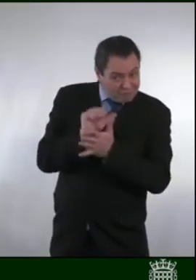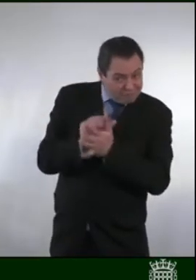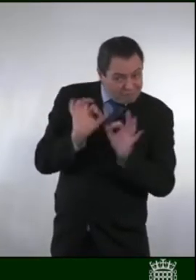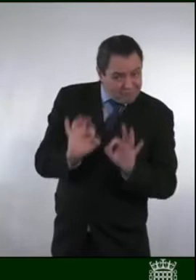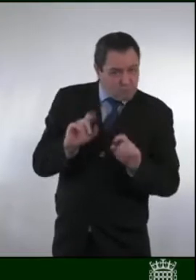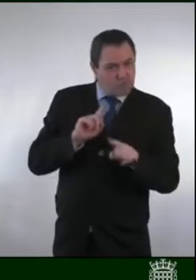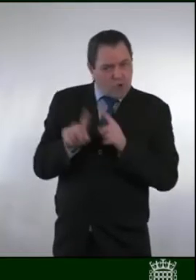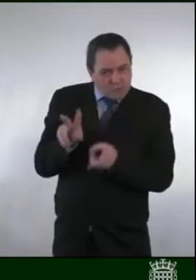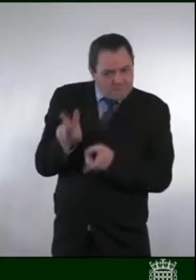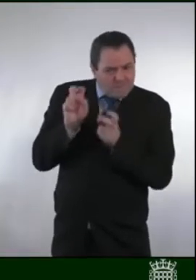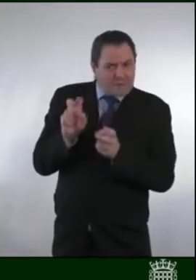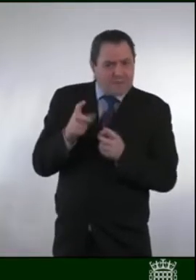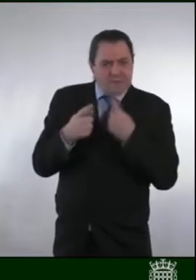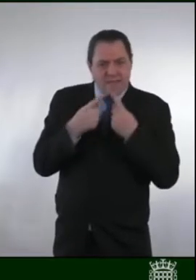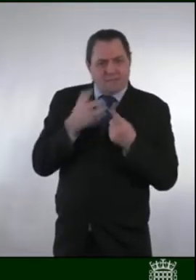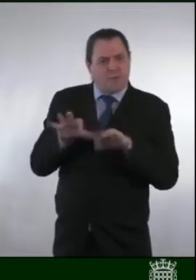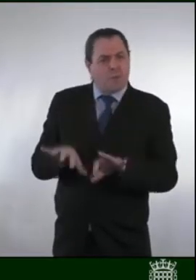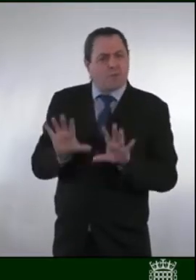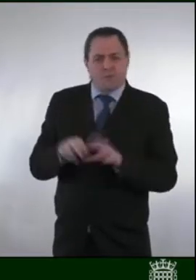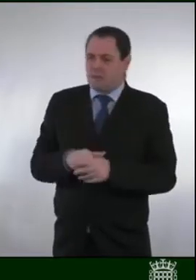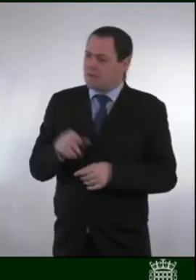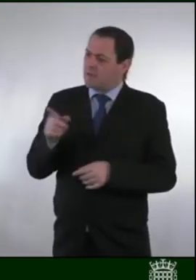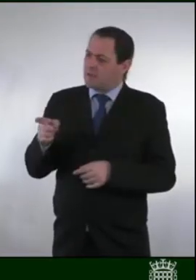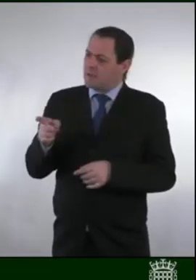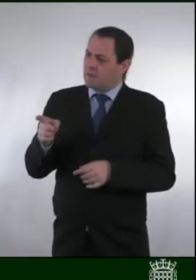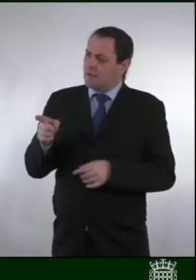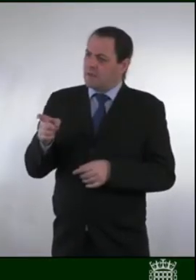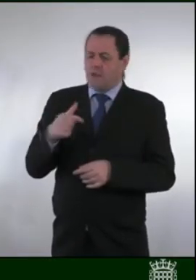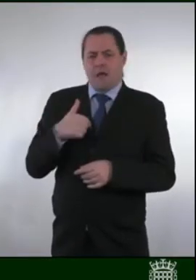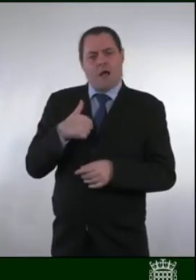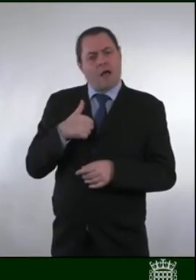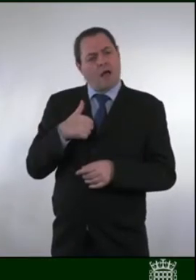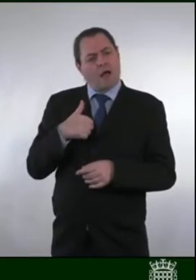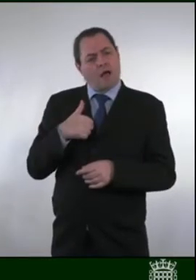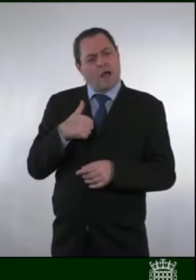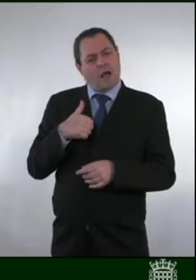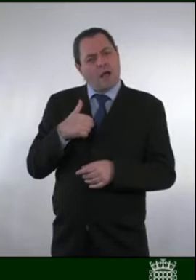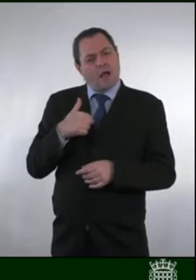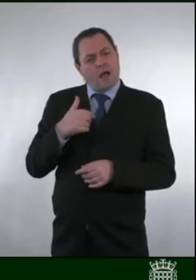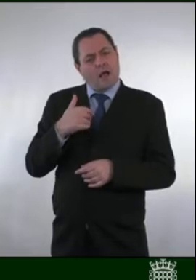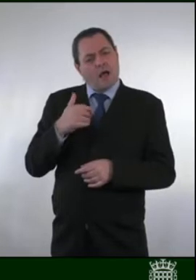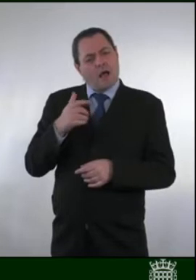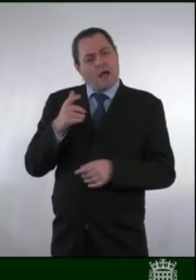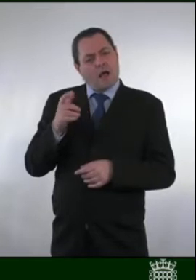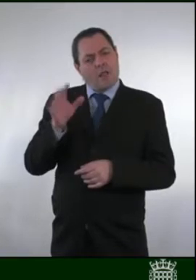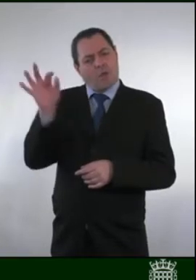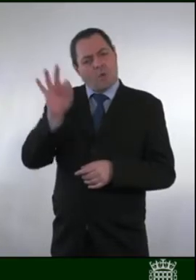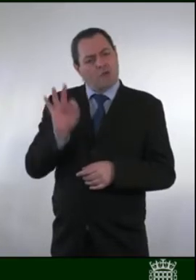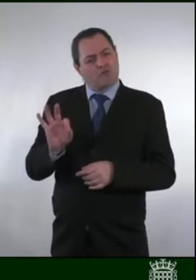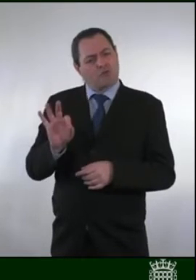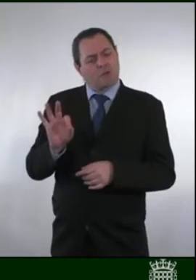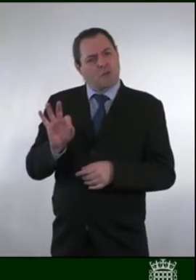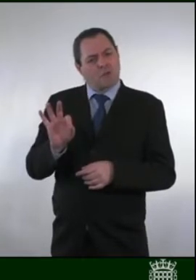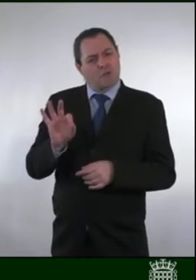data. The Prime Minister complains about not listening to answers. The figure I quoted was 403,000. That'll be in Hansard.